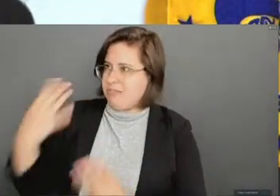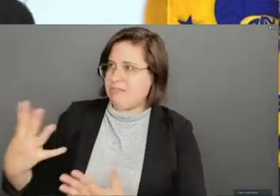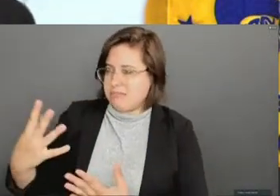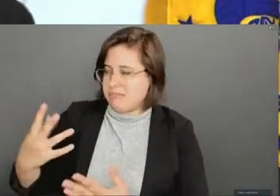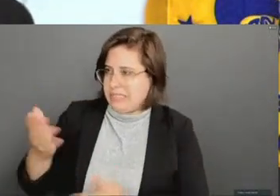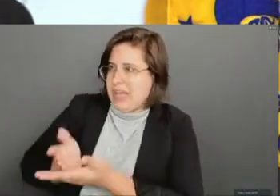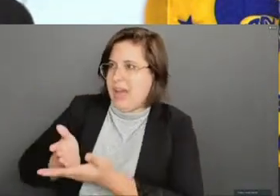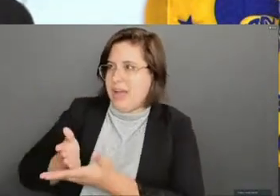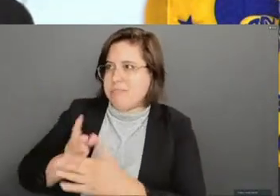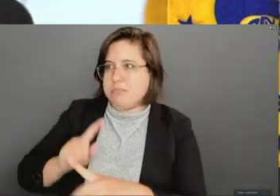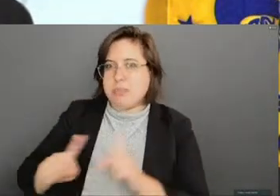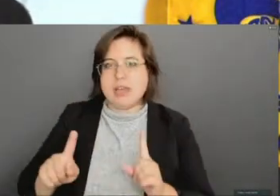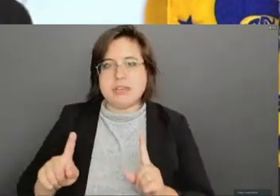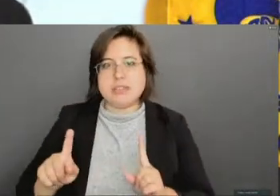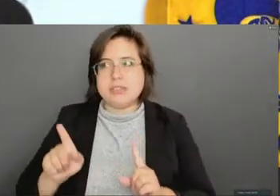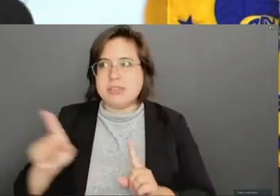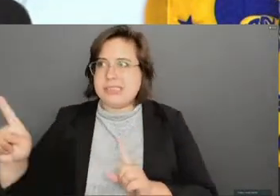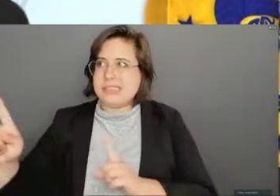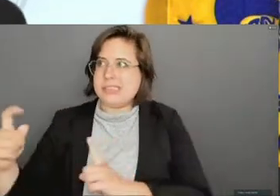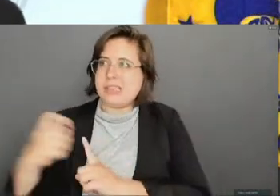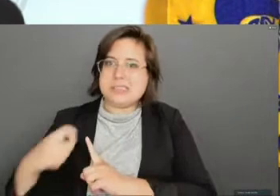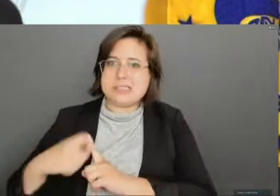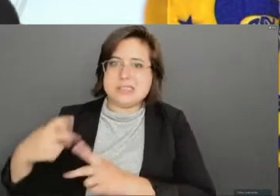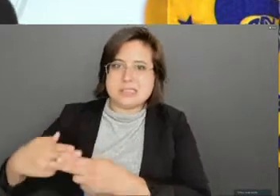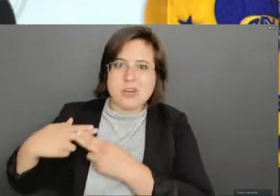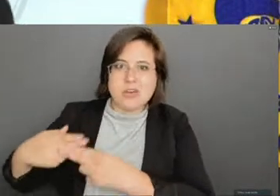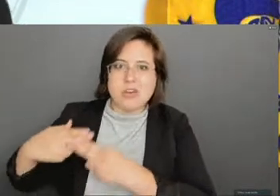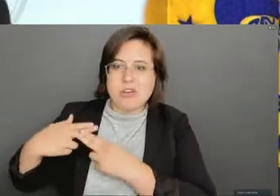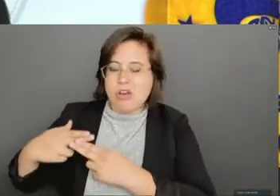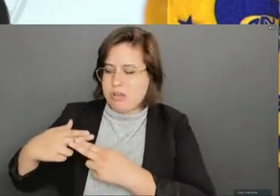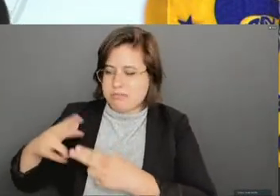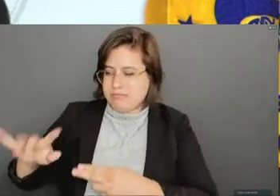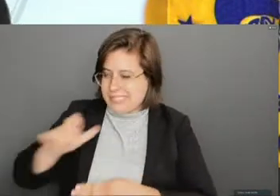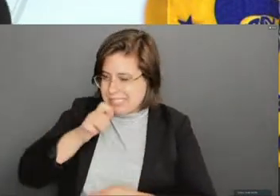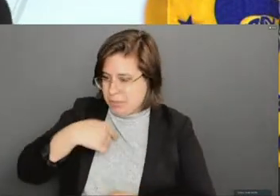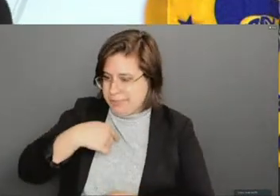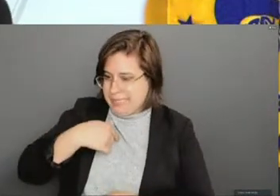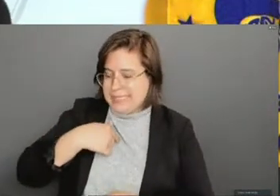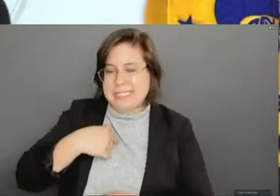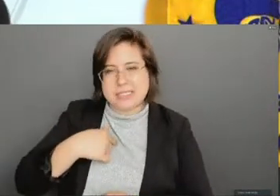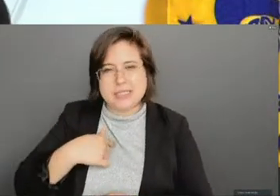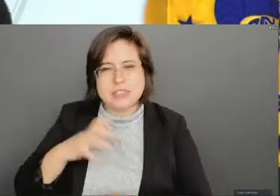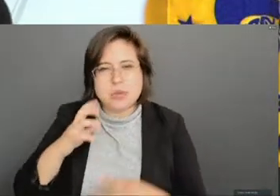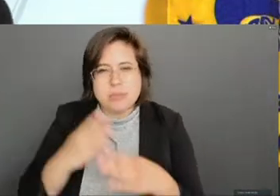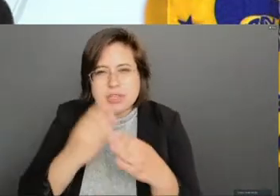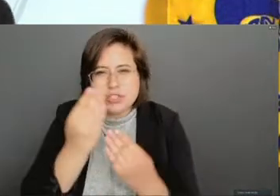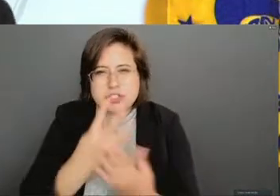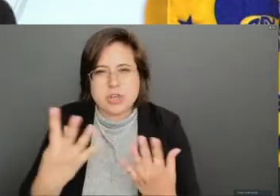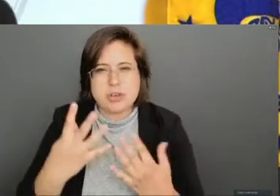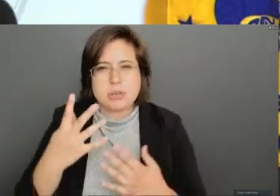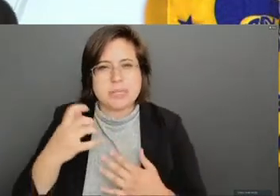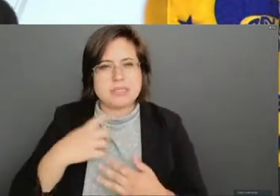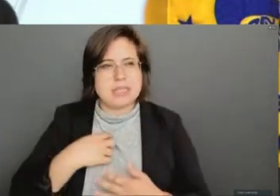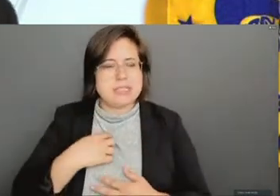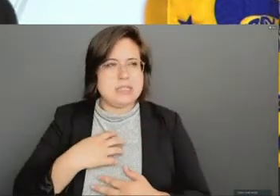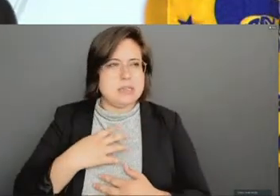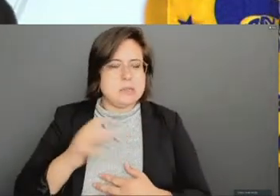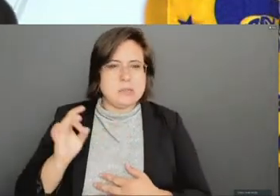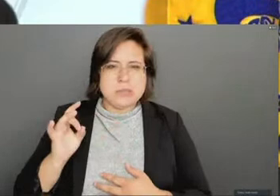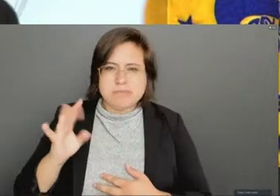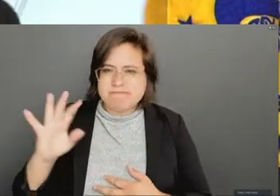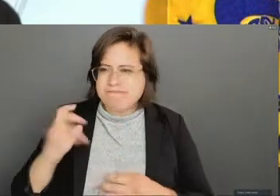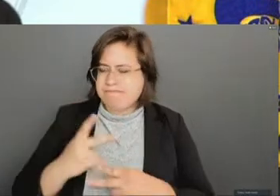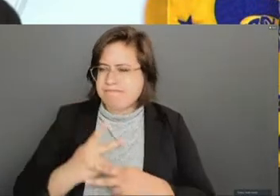not the person this person says I am. So I share that just to say that as daunting and as the prospect of xenophobia and racism are,